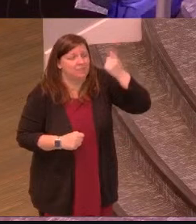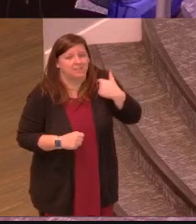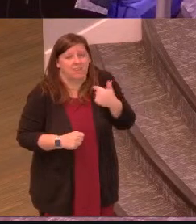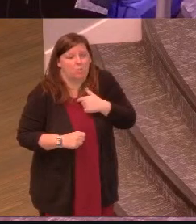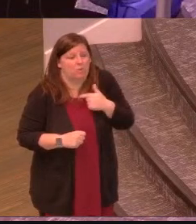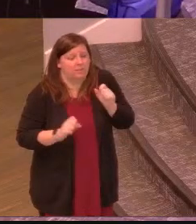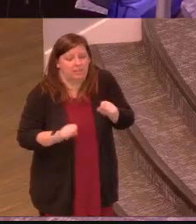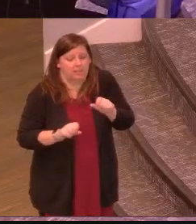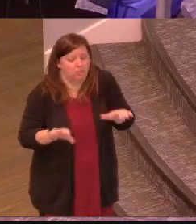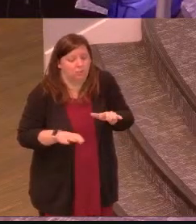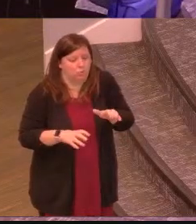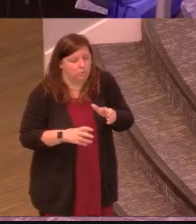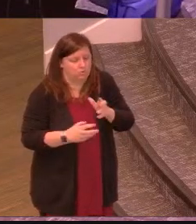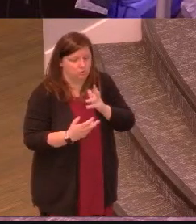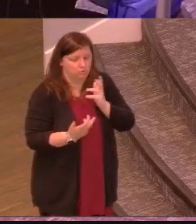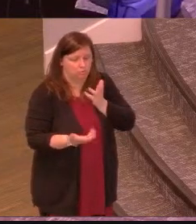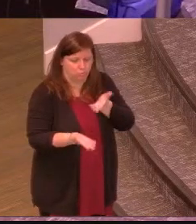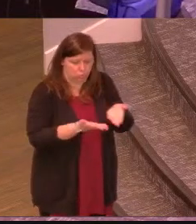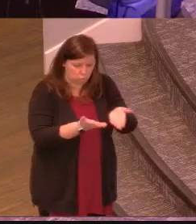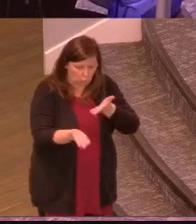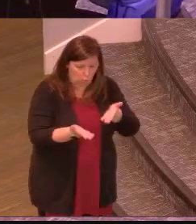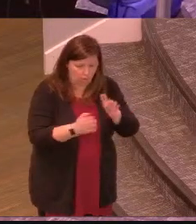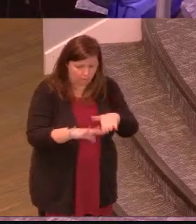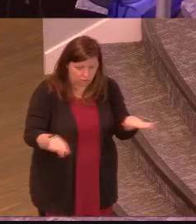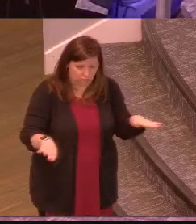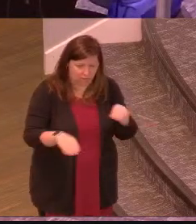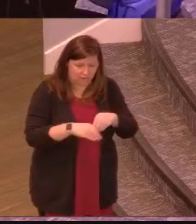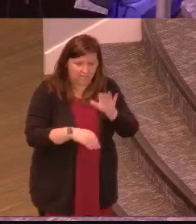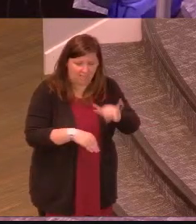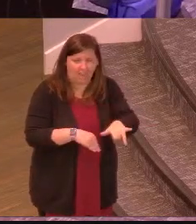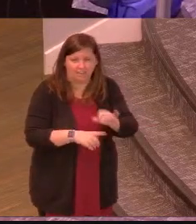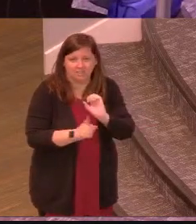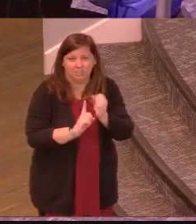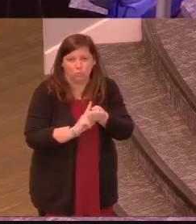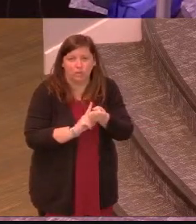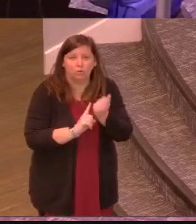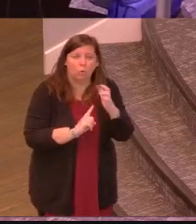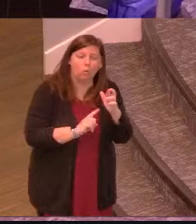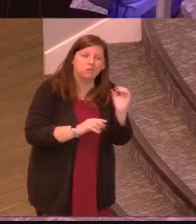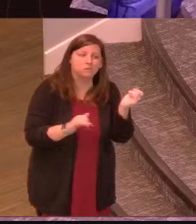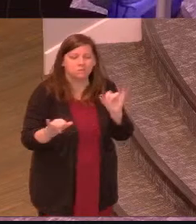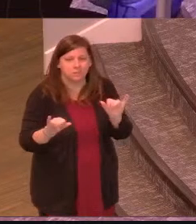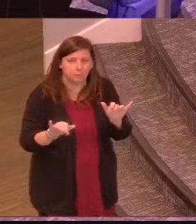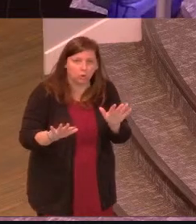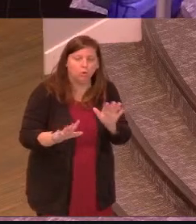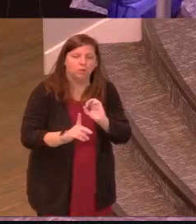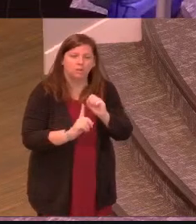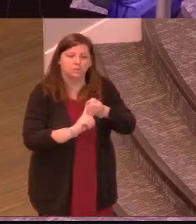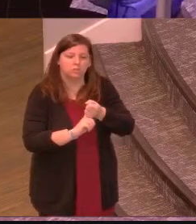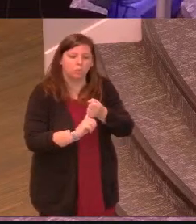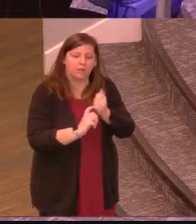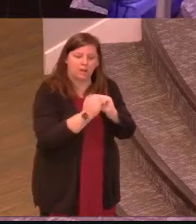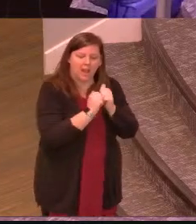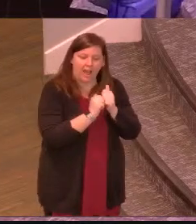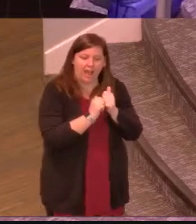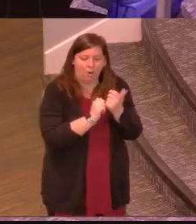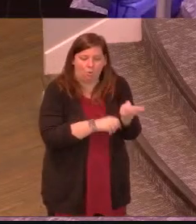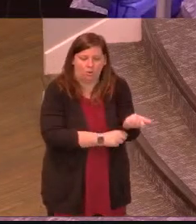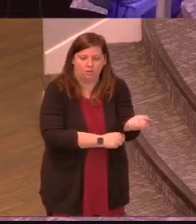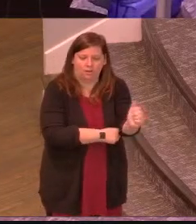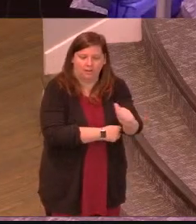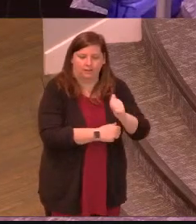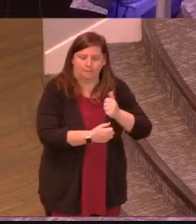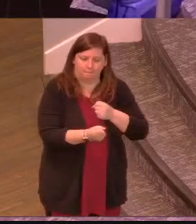serve children who are in that kind of situation or other similar situations that don't have options. And so